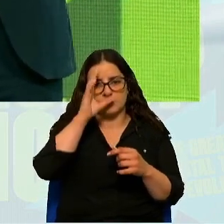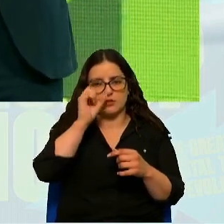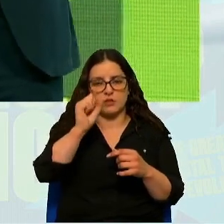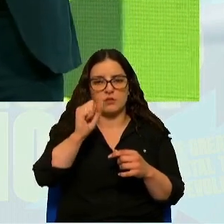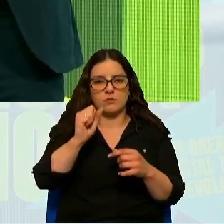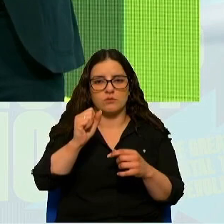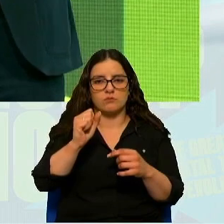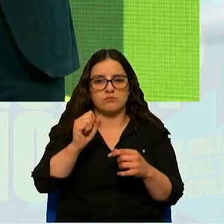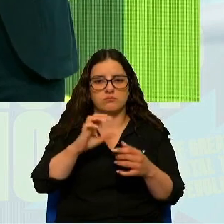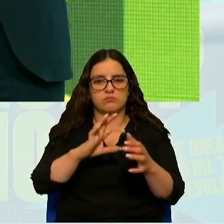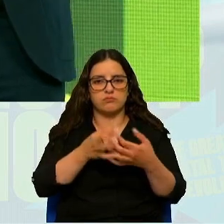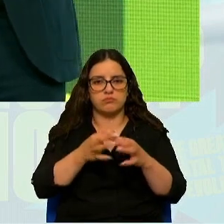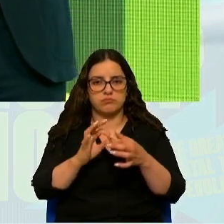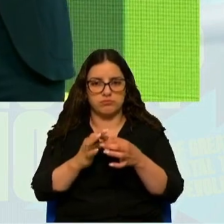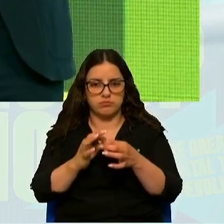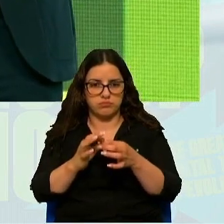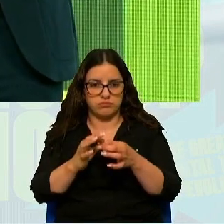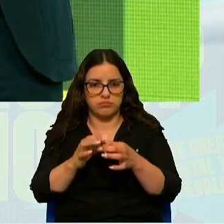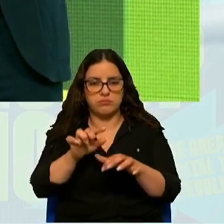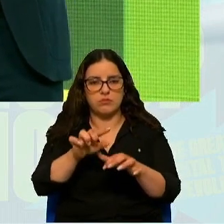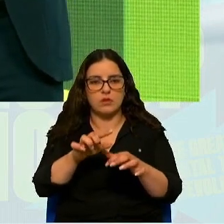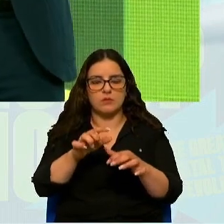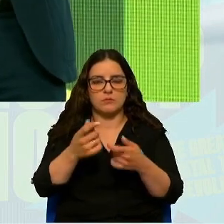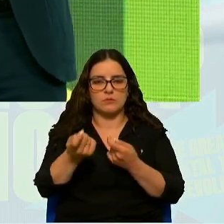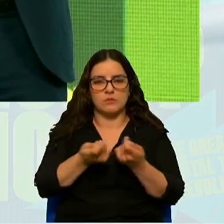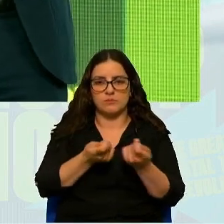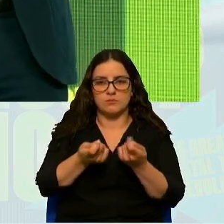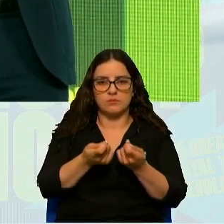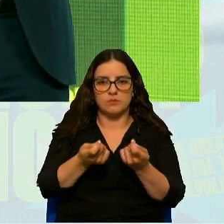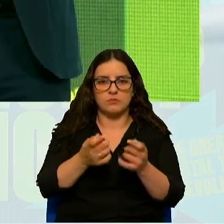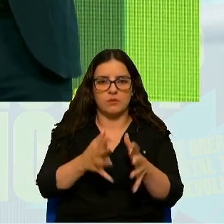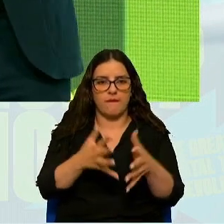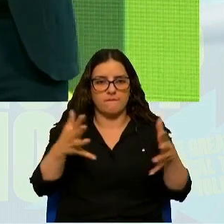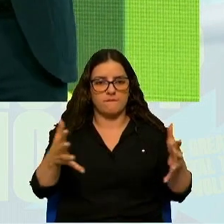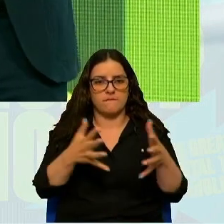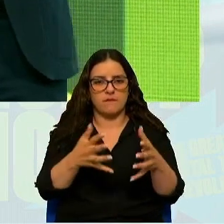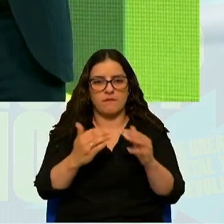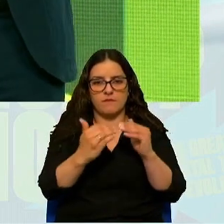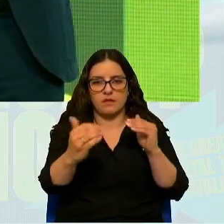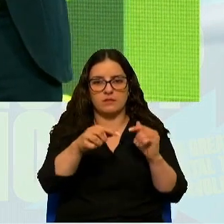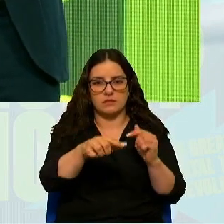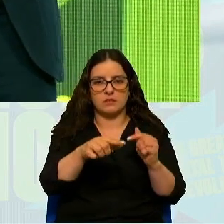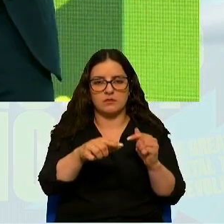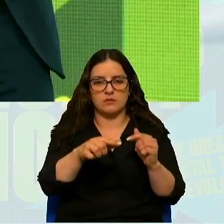a coherent state, and we manipulate its phase,